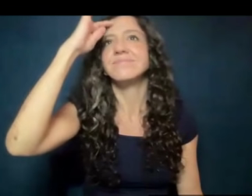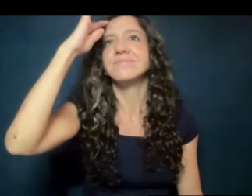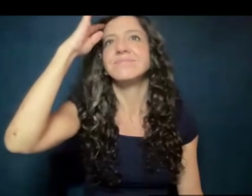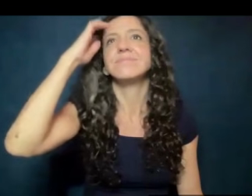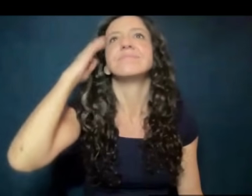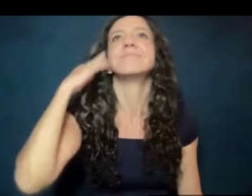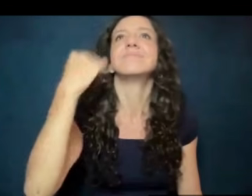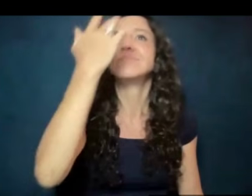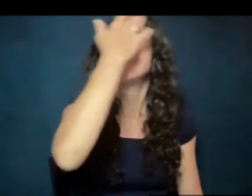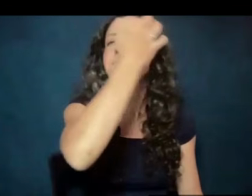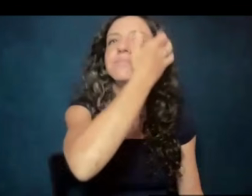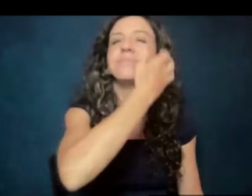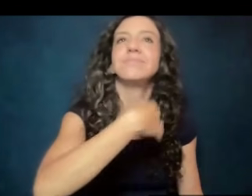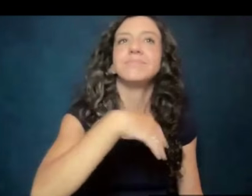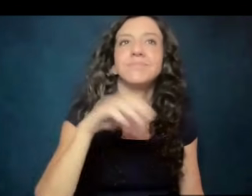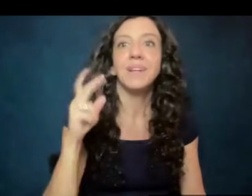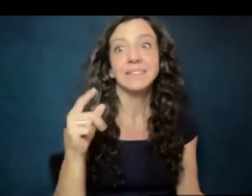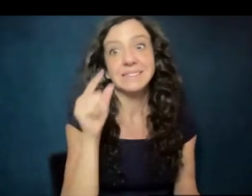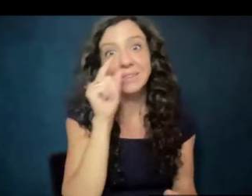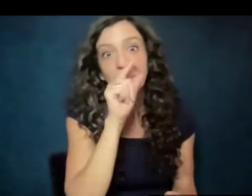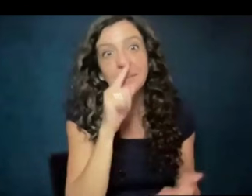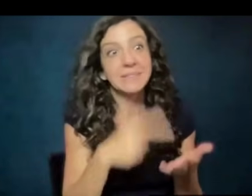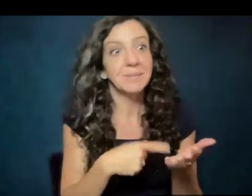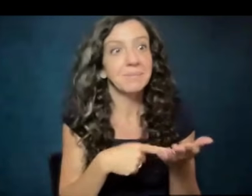Which sometimes Okay. Google works.